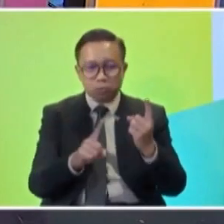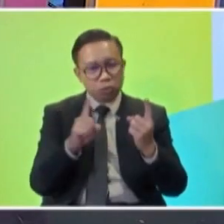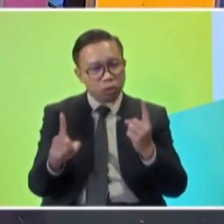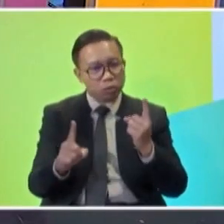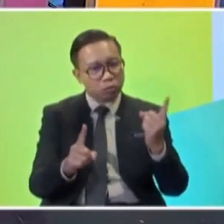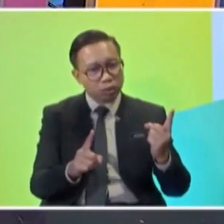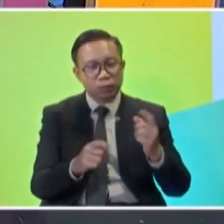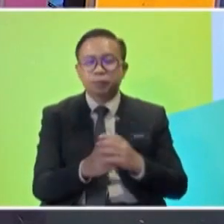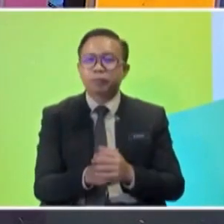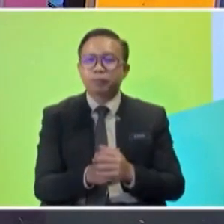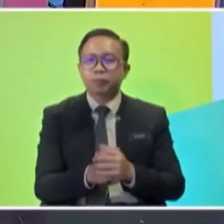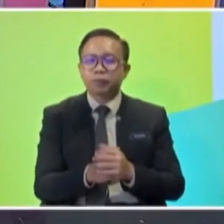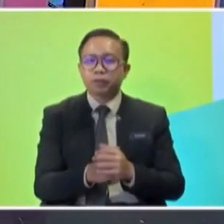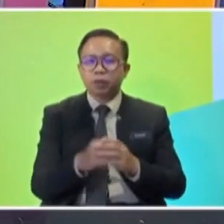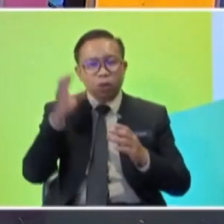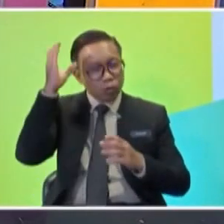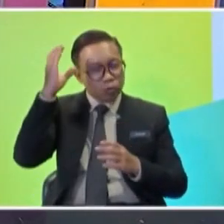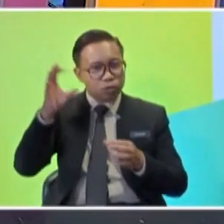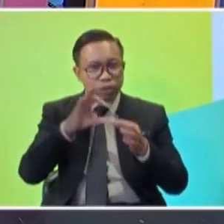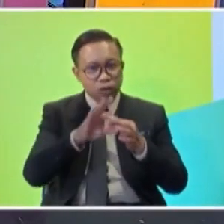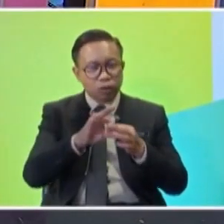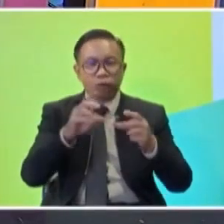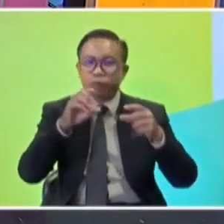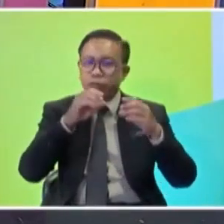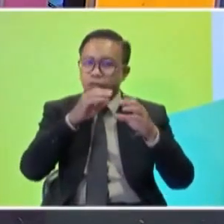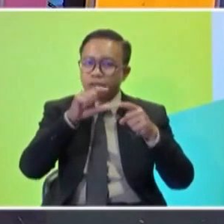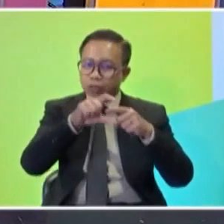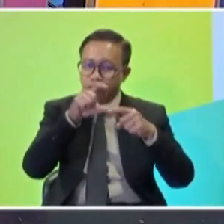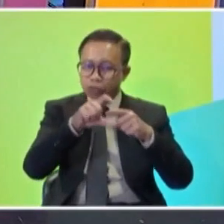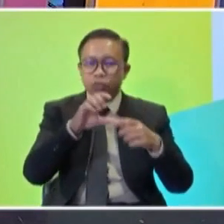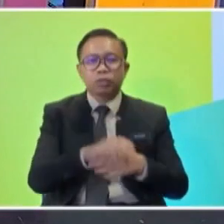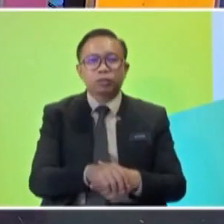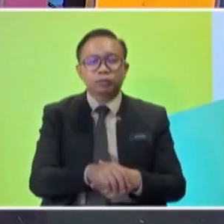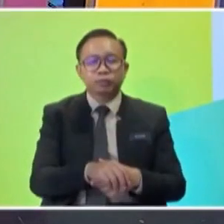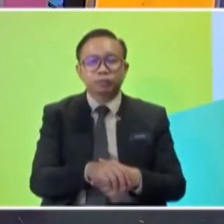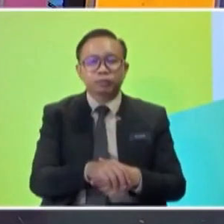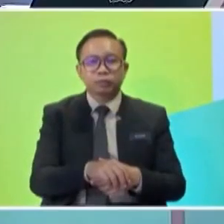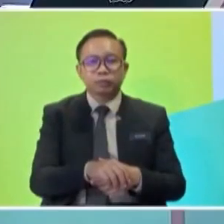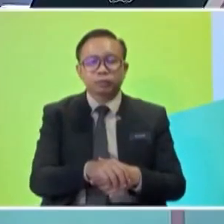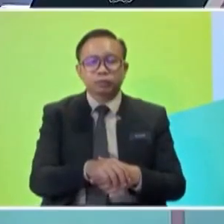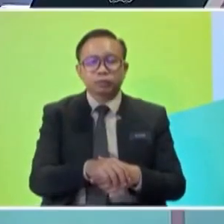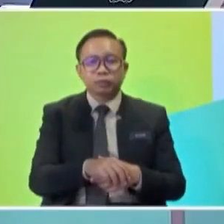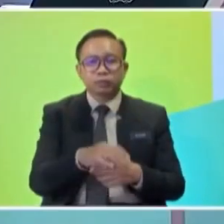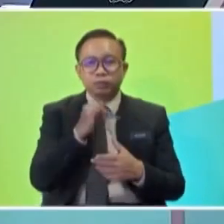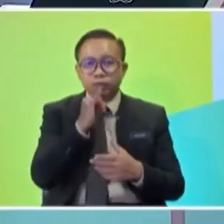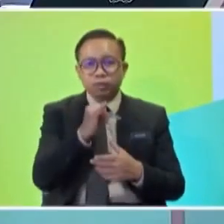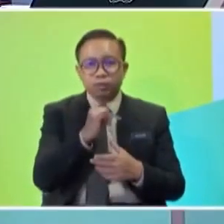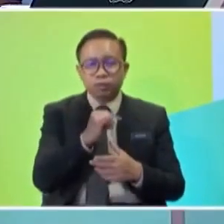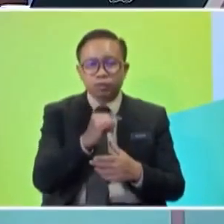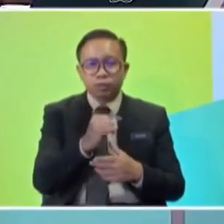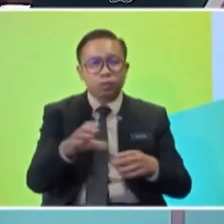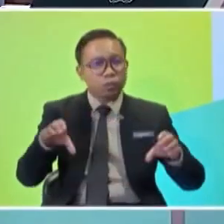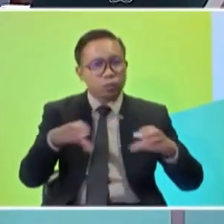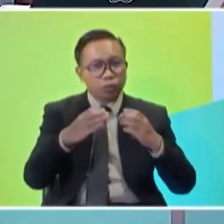for you and one for you. Mm. That is the concept of division. And we have another one more concept of division, which is Chris is doing